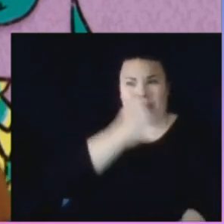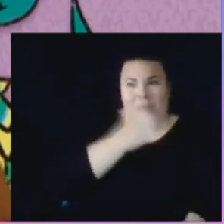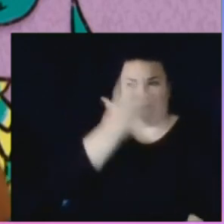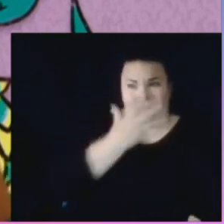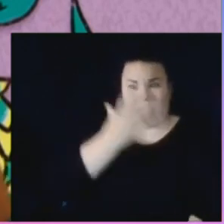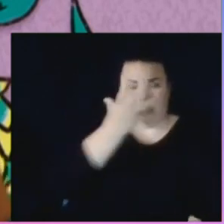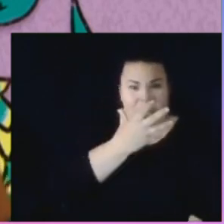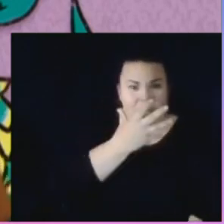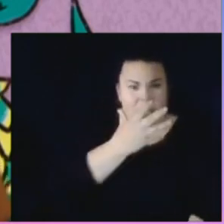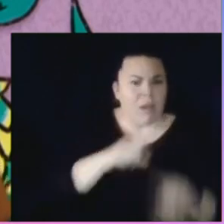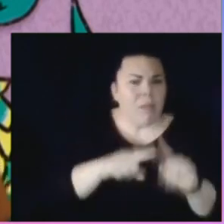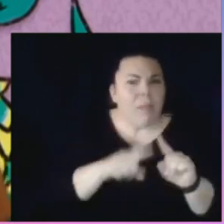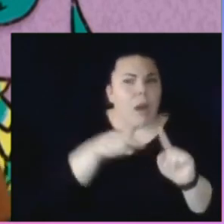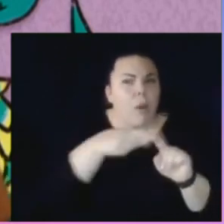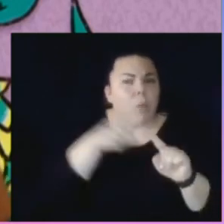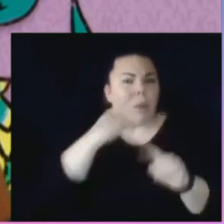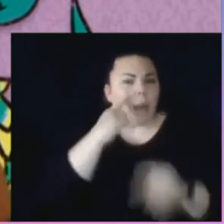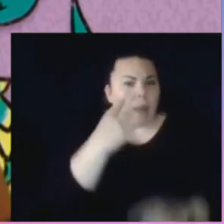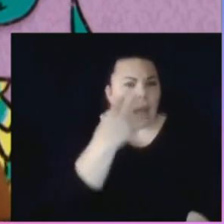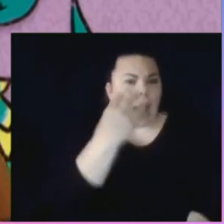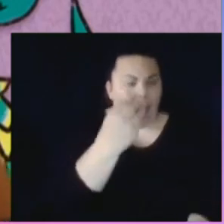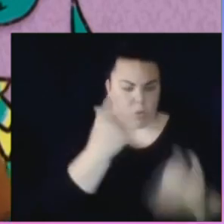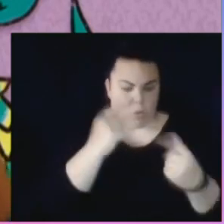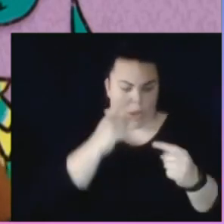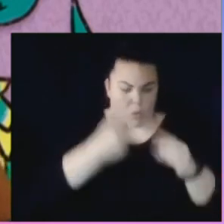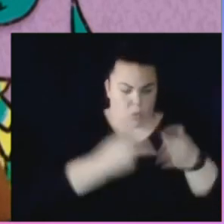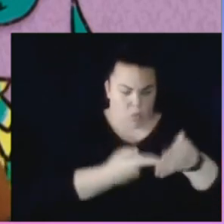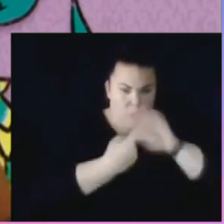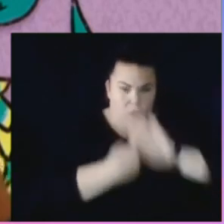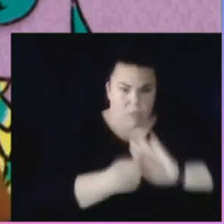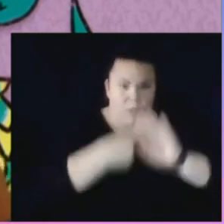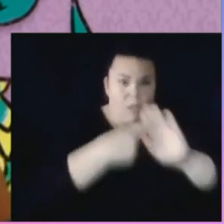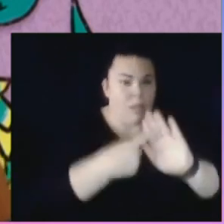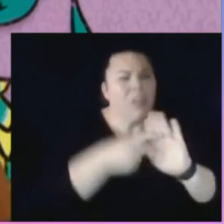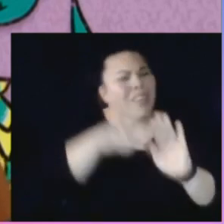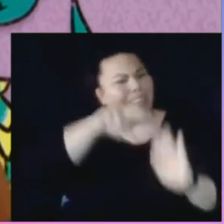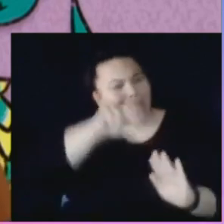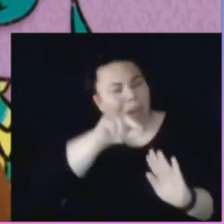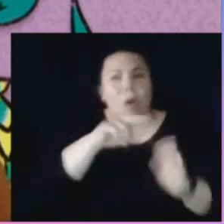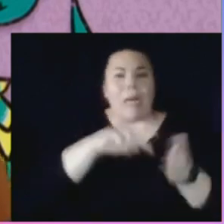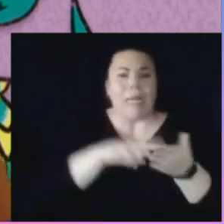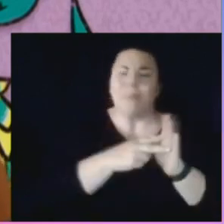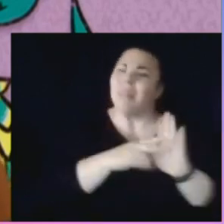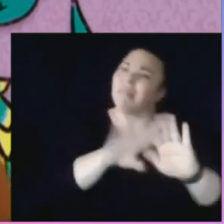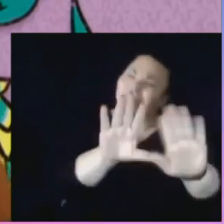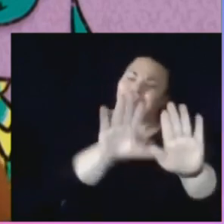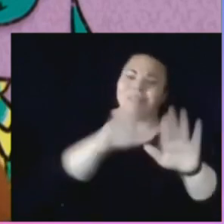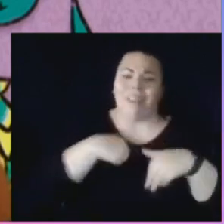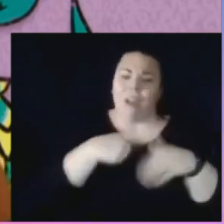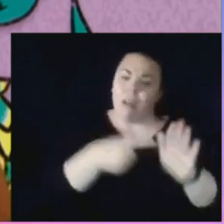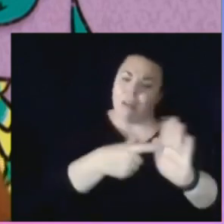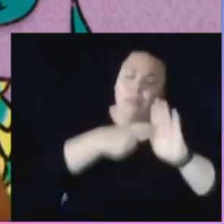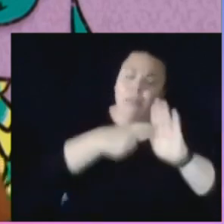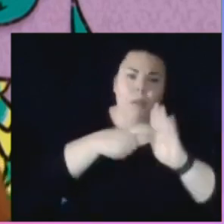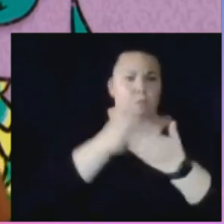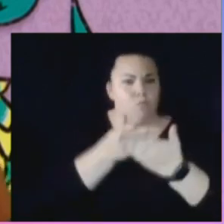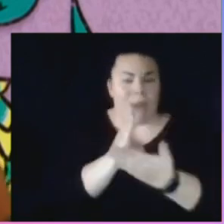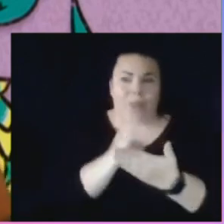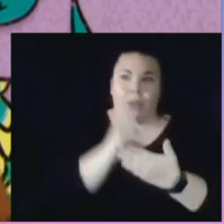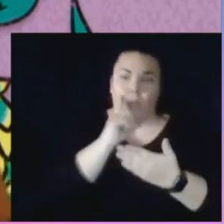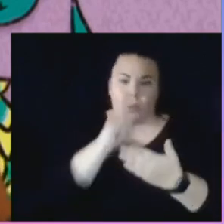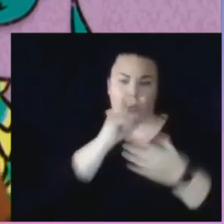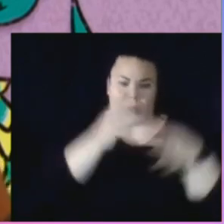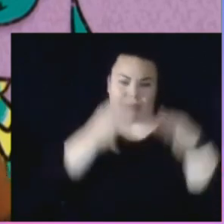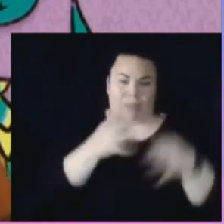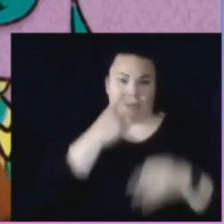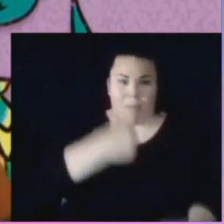out presenting herself in this way? What she was actually saying is, I demand the right to author myself and no one else gets to